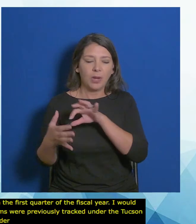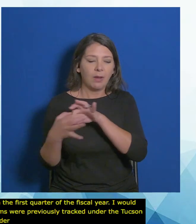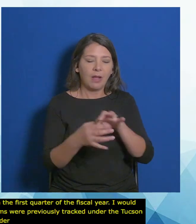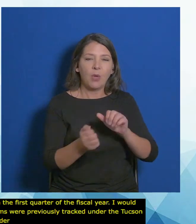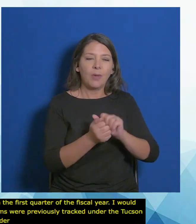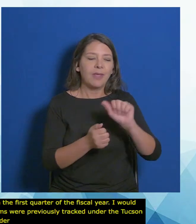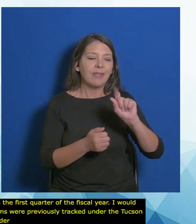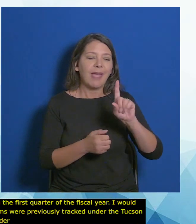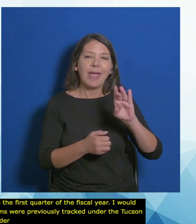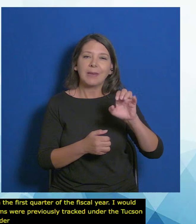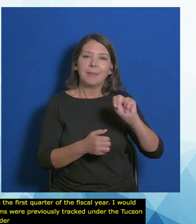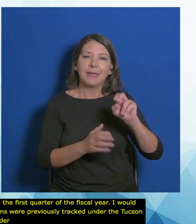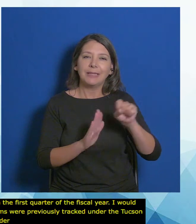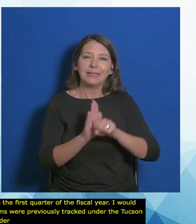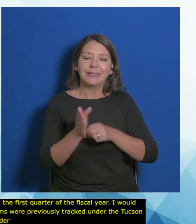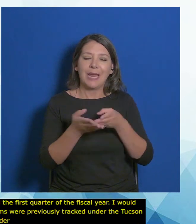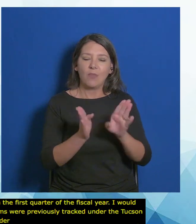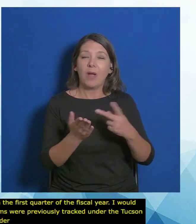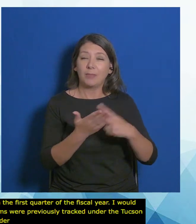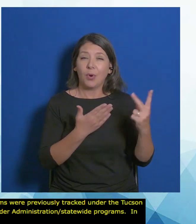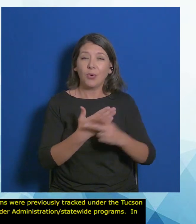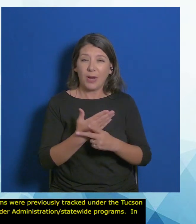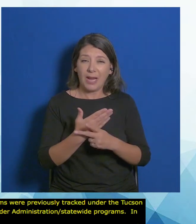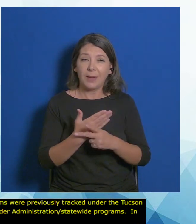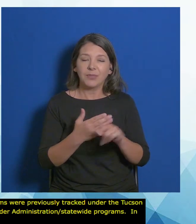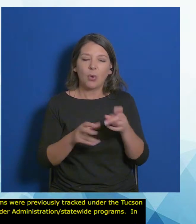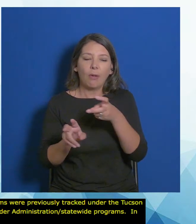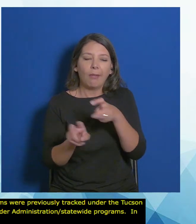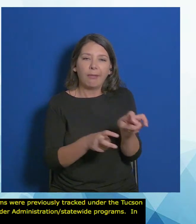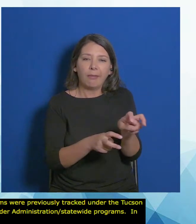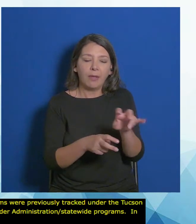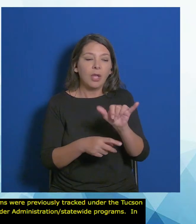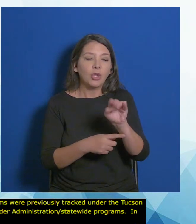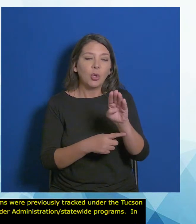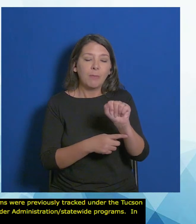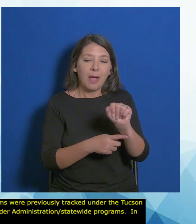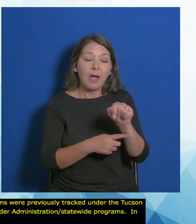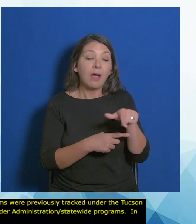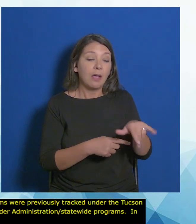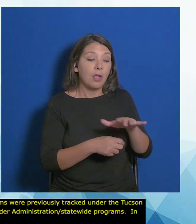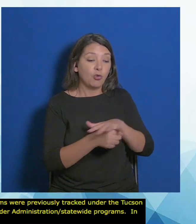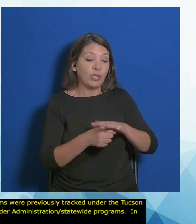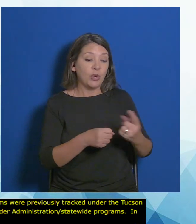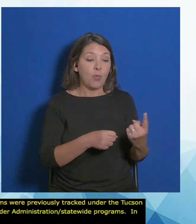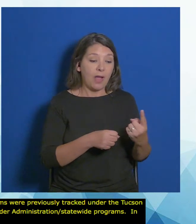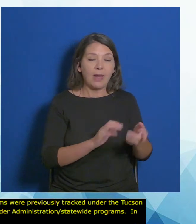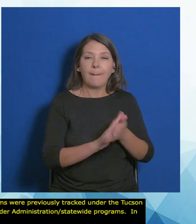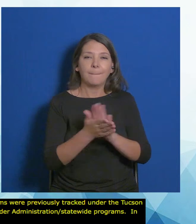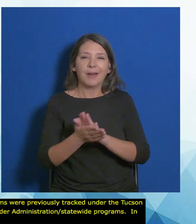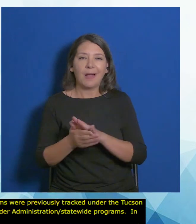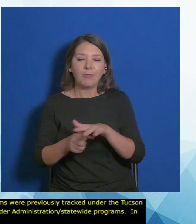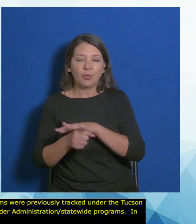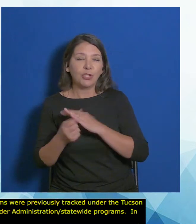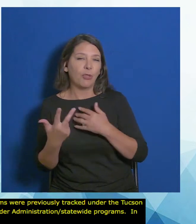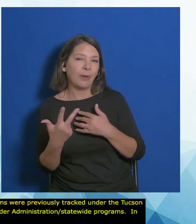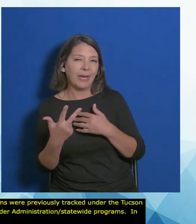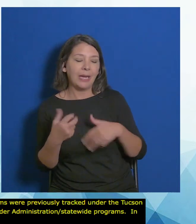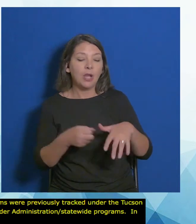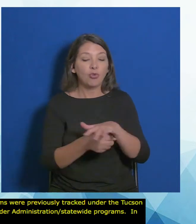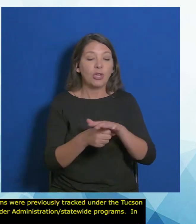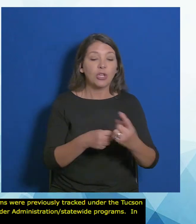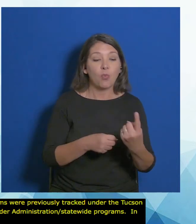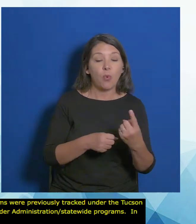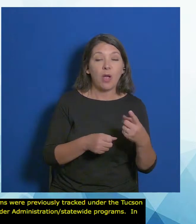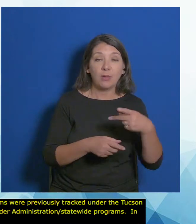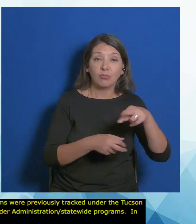statewide programs. In addition, Yuma was moved from Region 1 to Region 3, and the Region 1 preschoolers